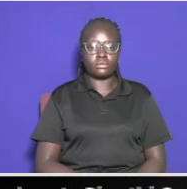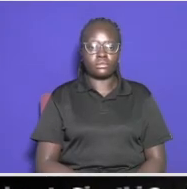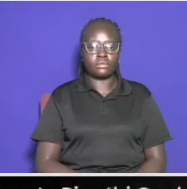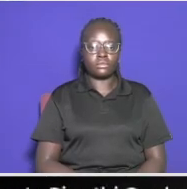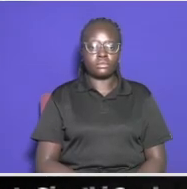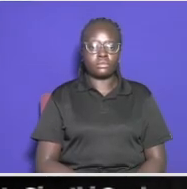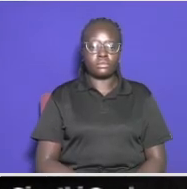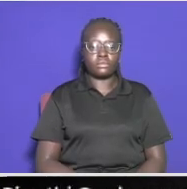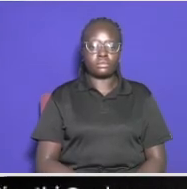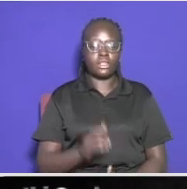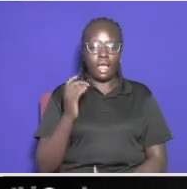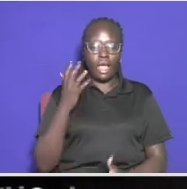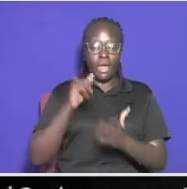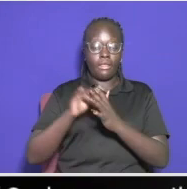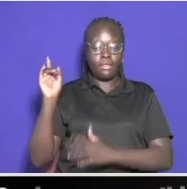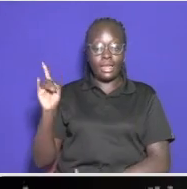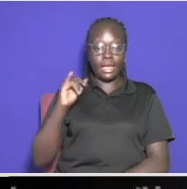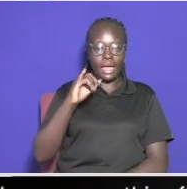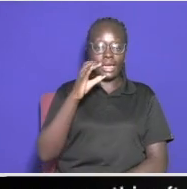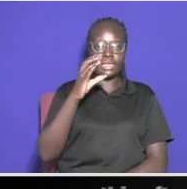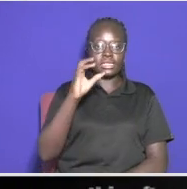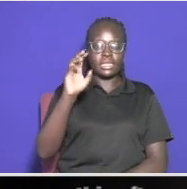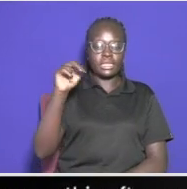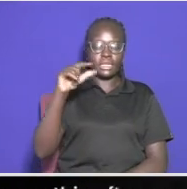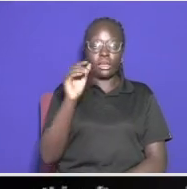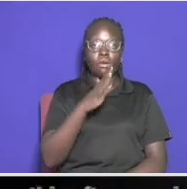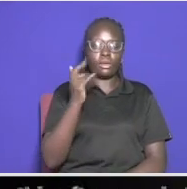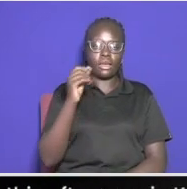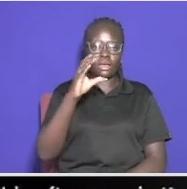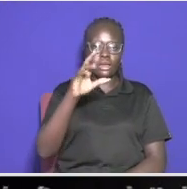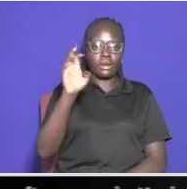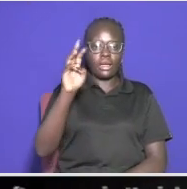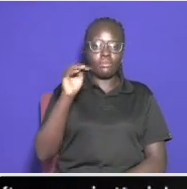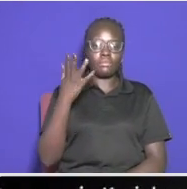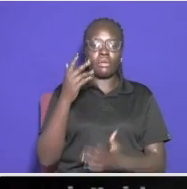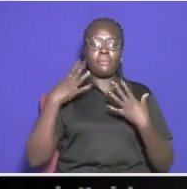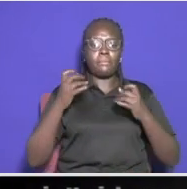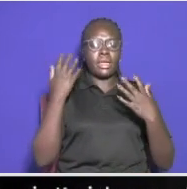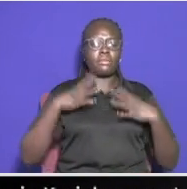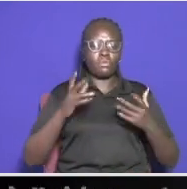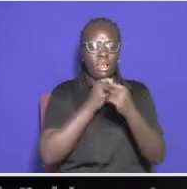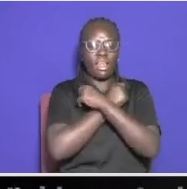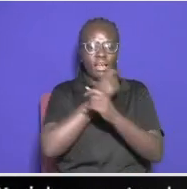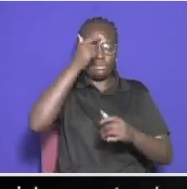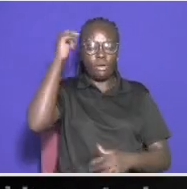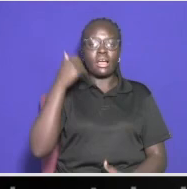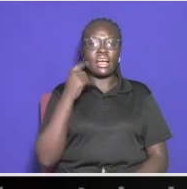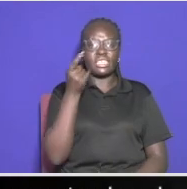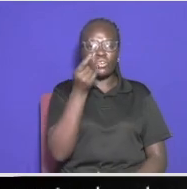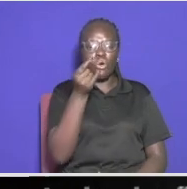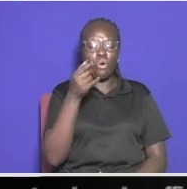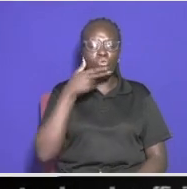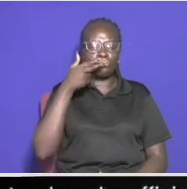So this is called soft icing. It's cream. Most guys love this one because it has less sugar.